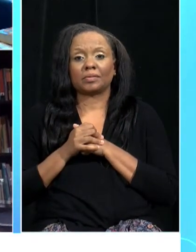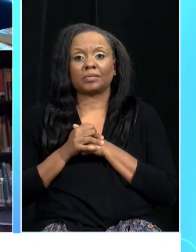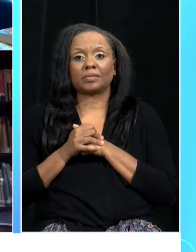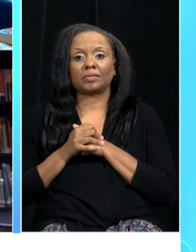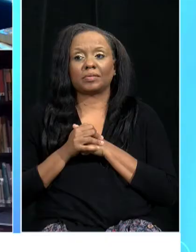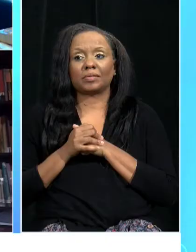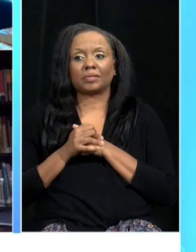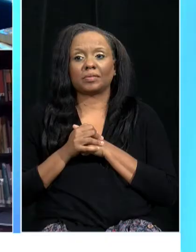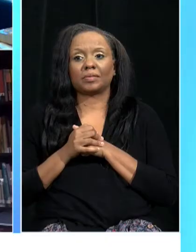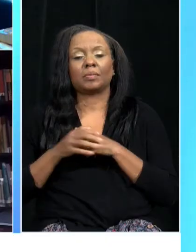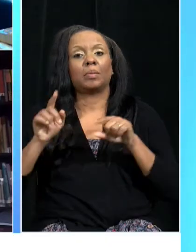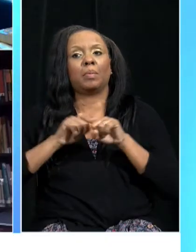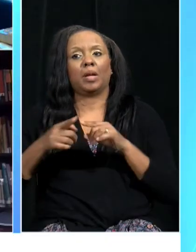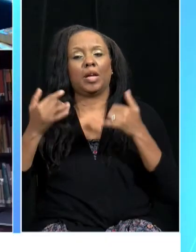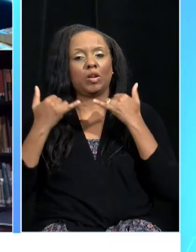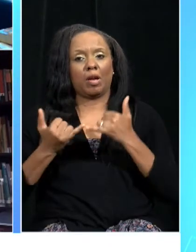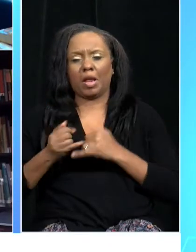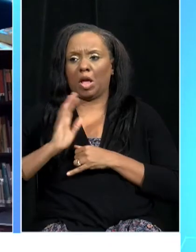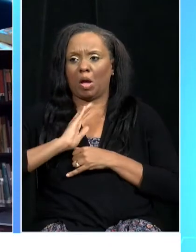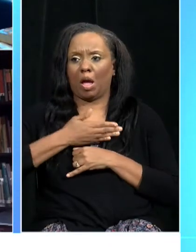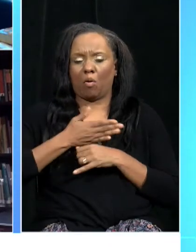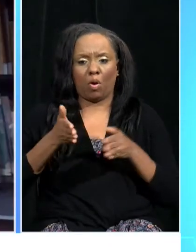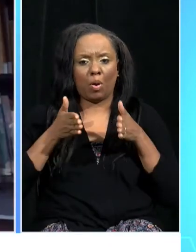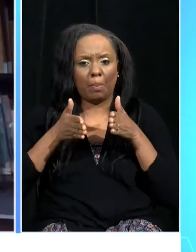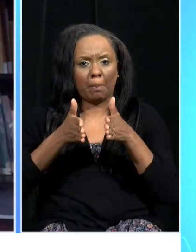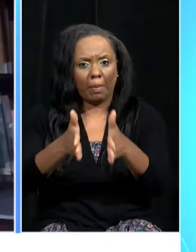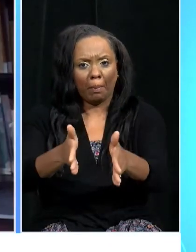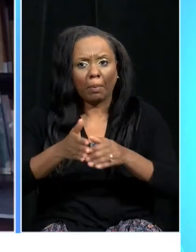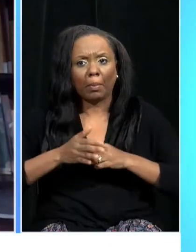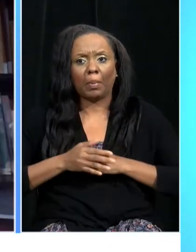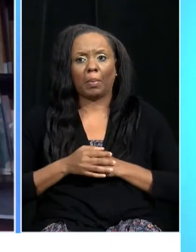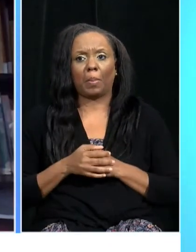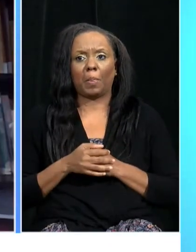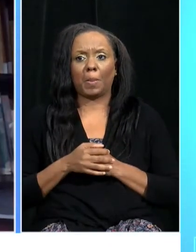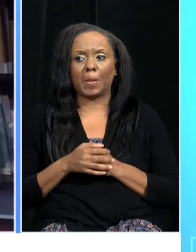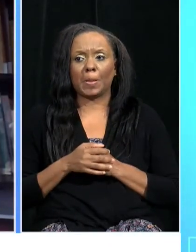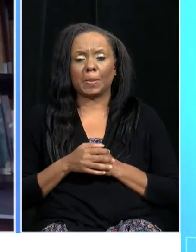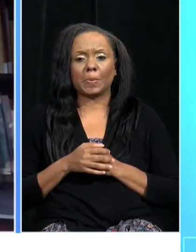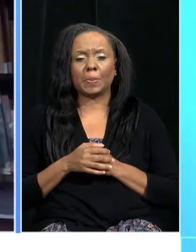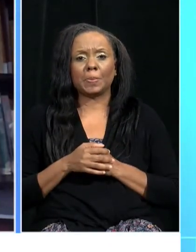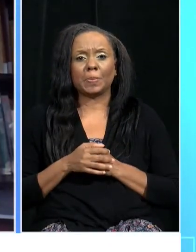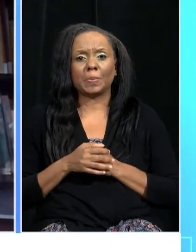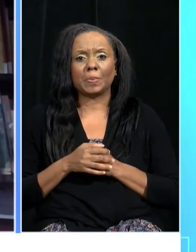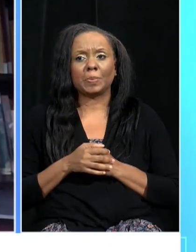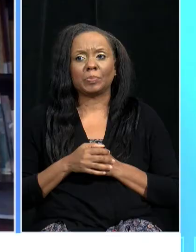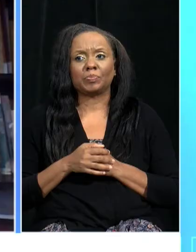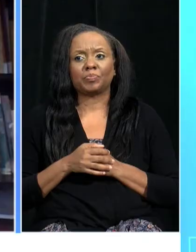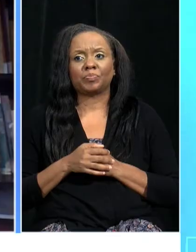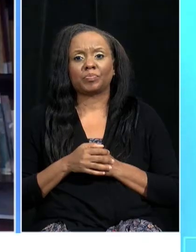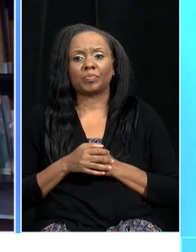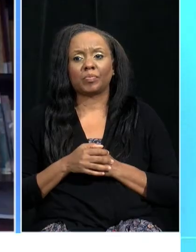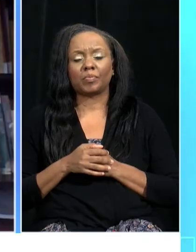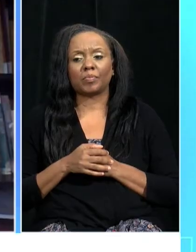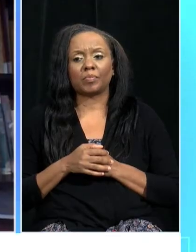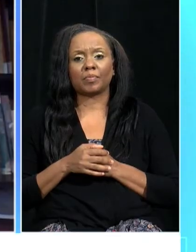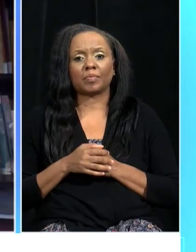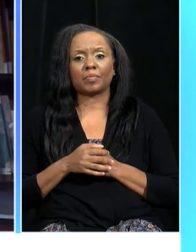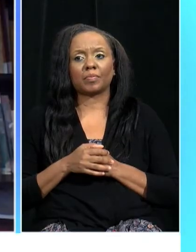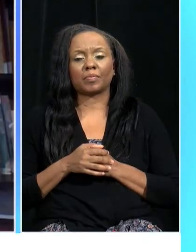are on Mm-hmm. is one where we, in a way, have committed ourselves